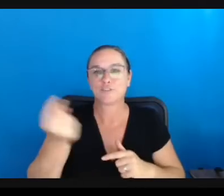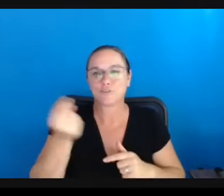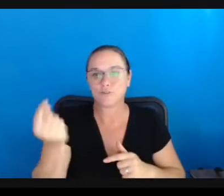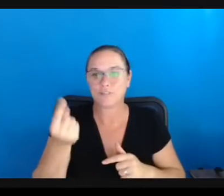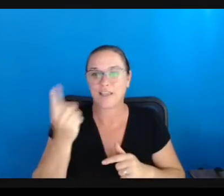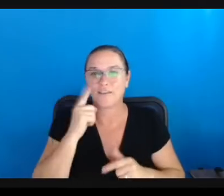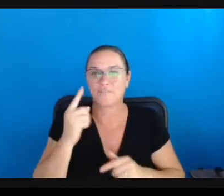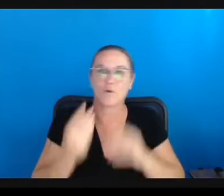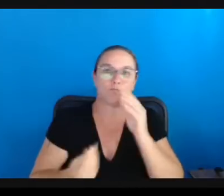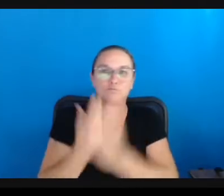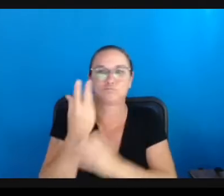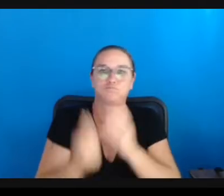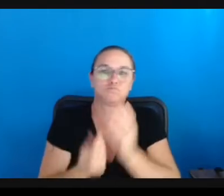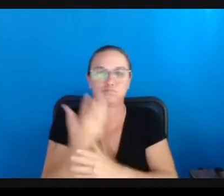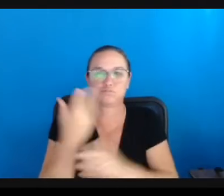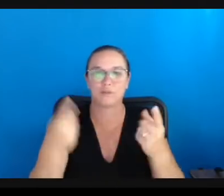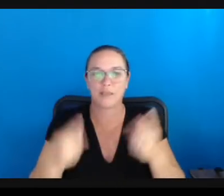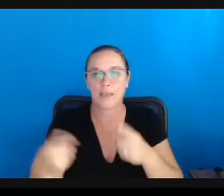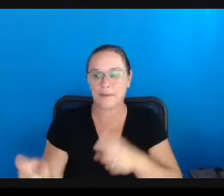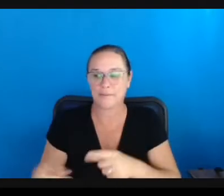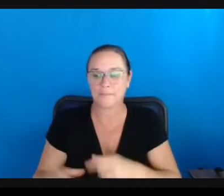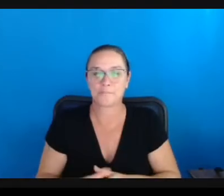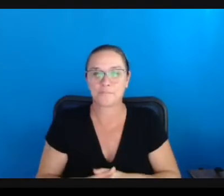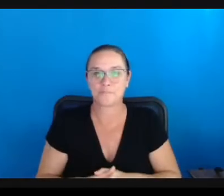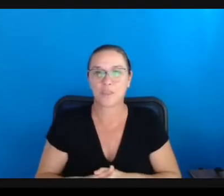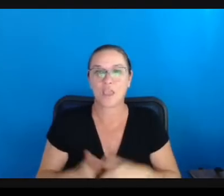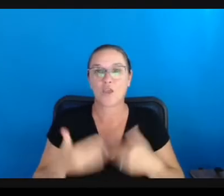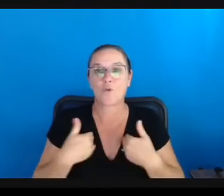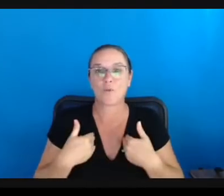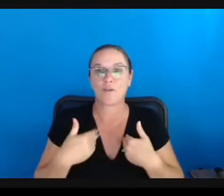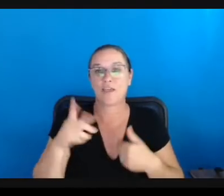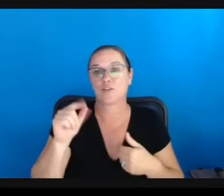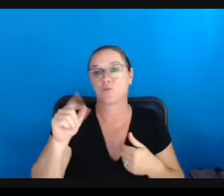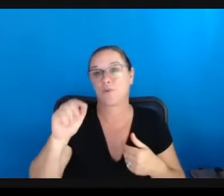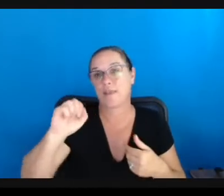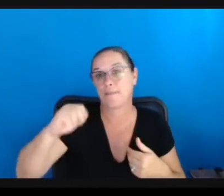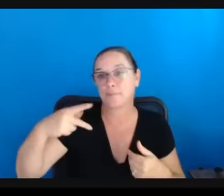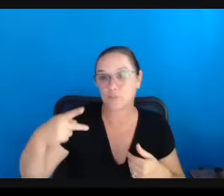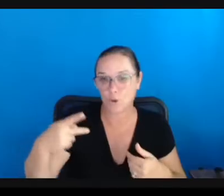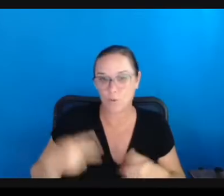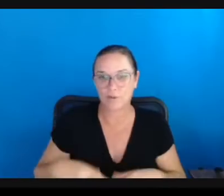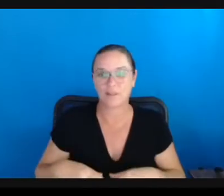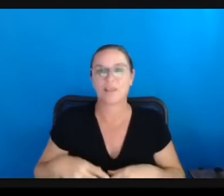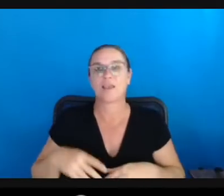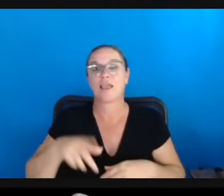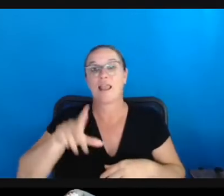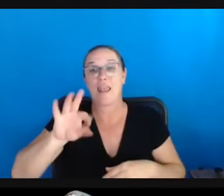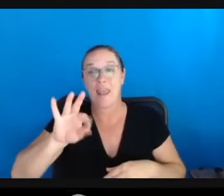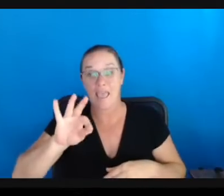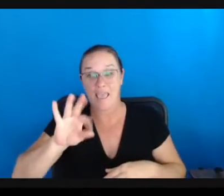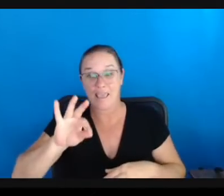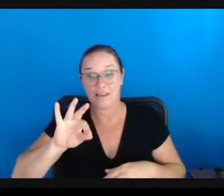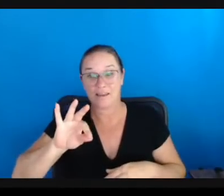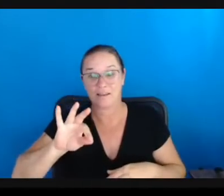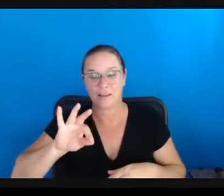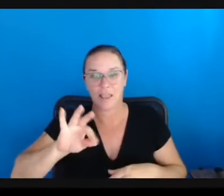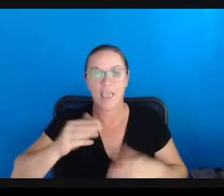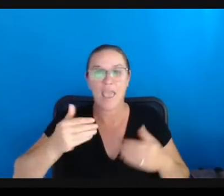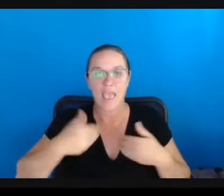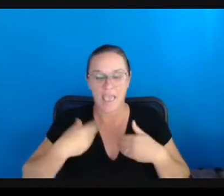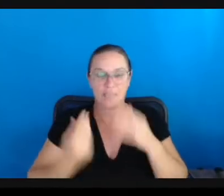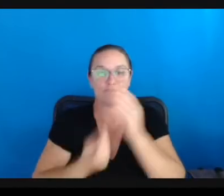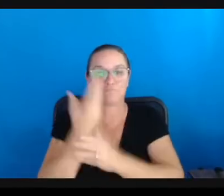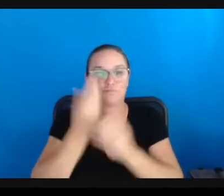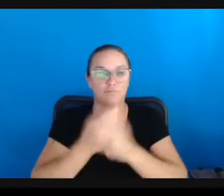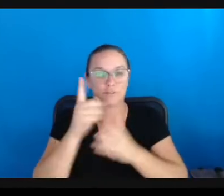fountain onset. And so we've had 20 episodes. Of those, 9 of them have had high fountaining starting on